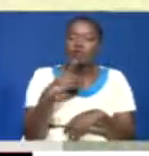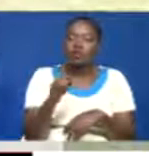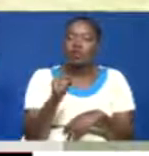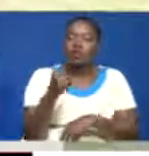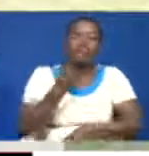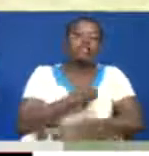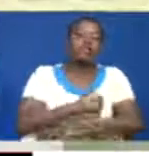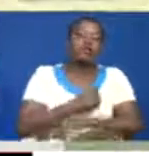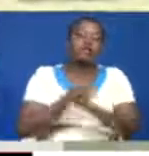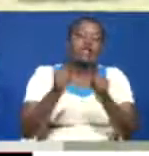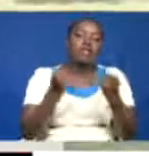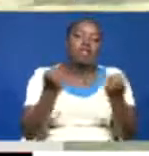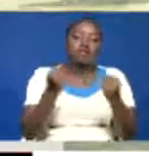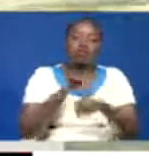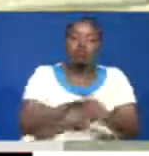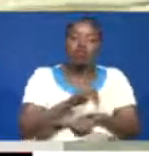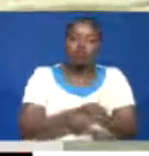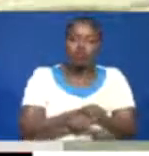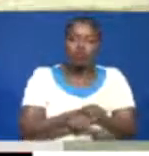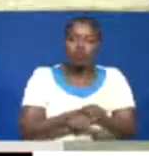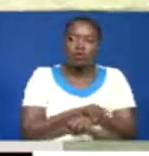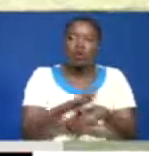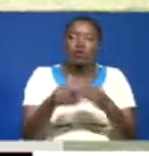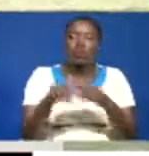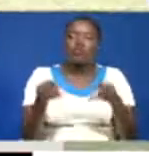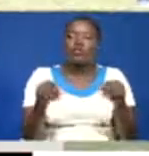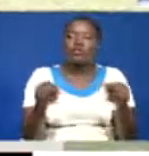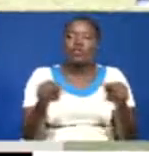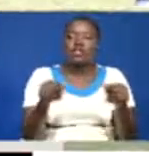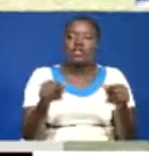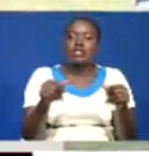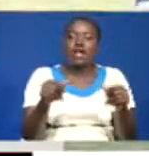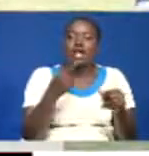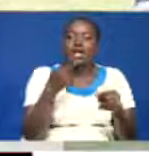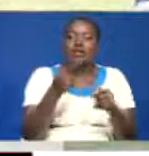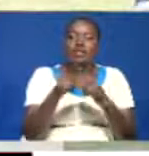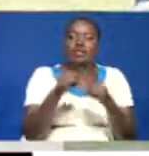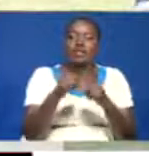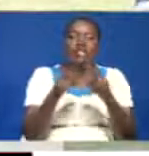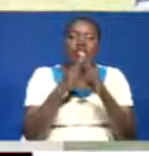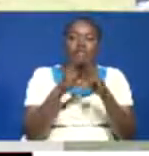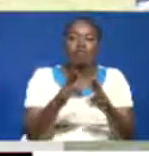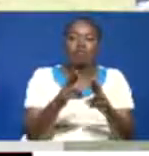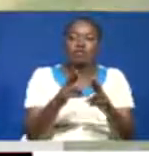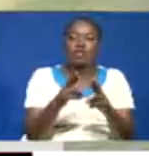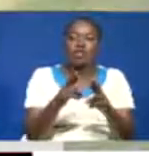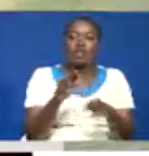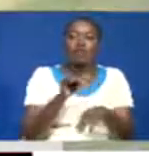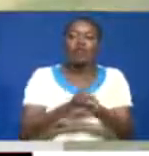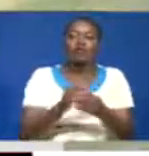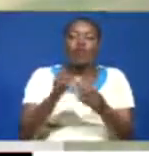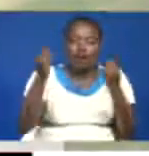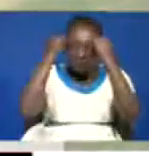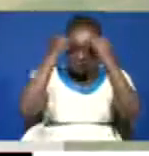is safe, it's good, it has all the quality assurance and standards report. It is fit for our learners. The